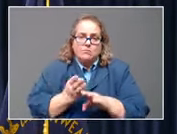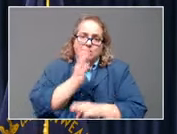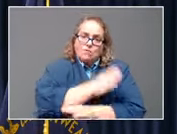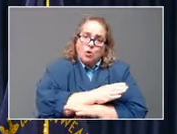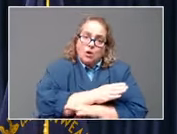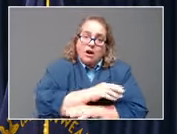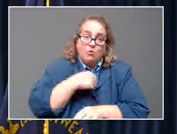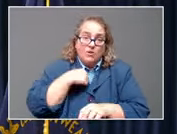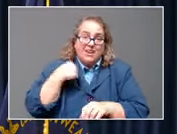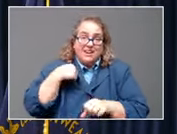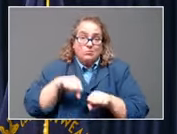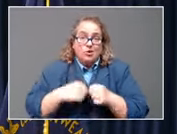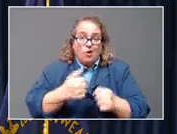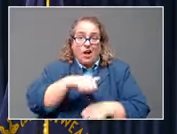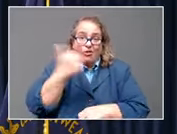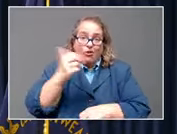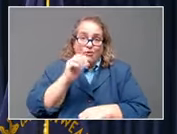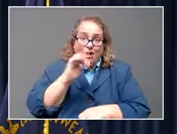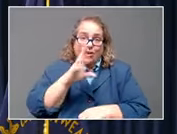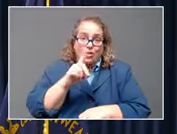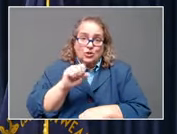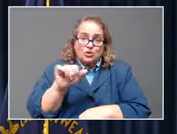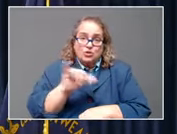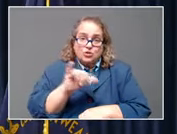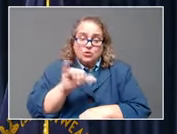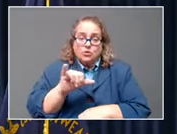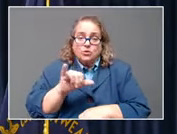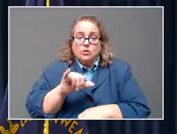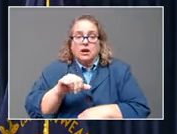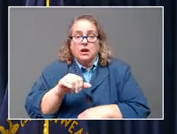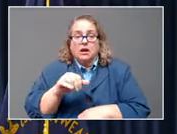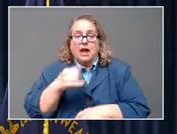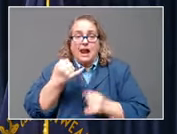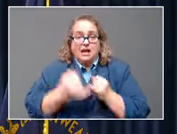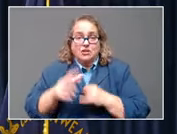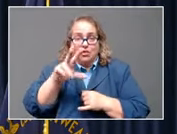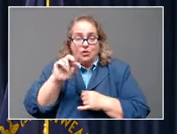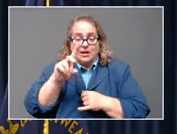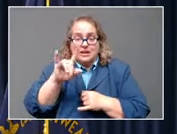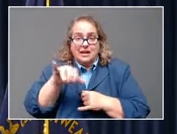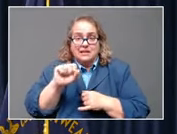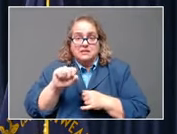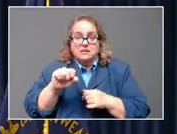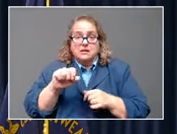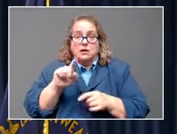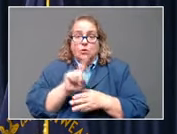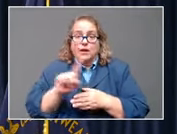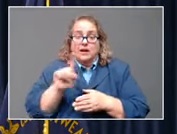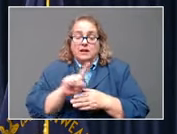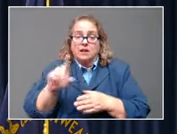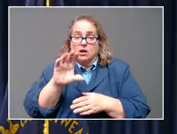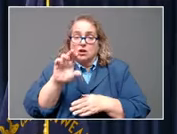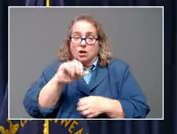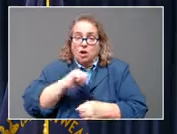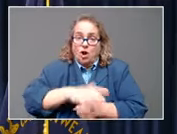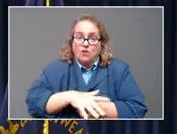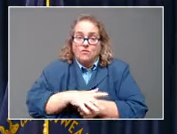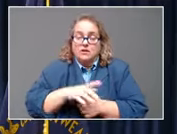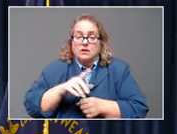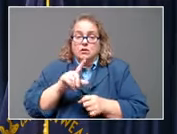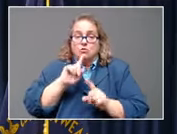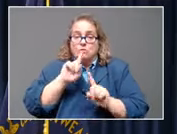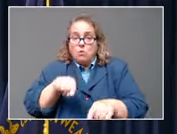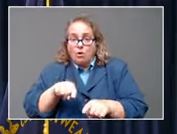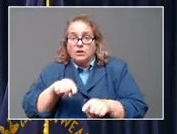too. Over the last 30 days, the number of weekly COVID-19 tests reported to the Kentucky Department for Public Health has risen